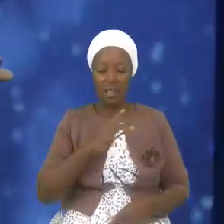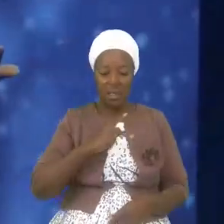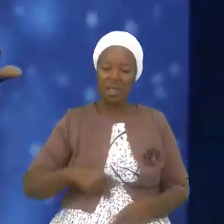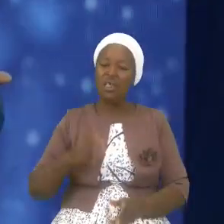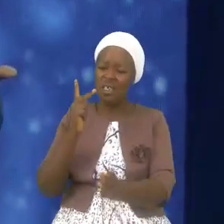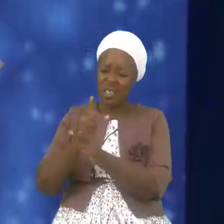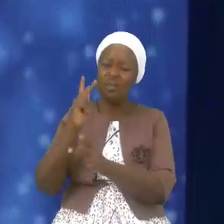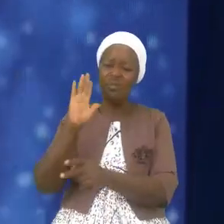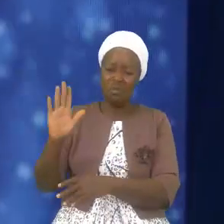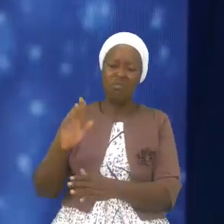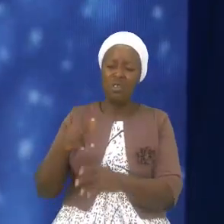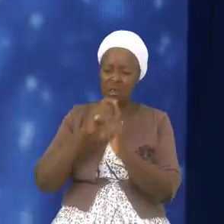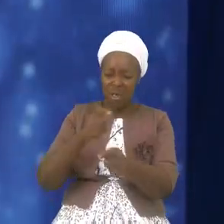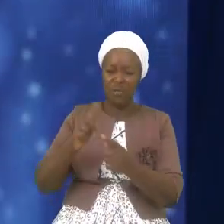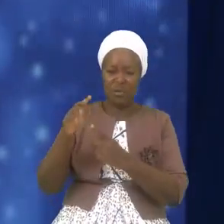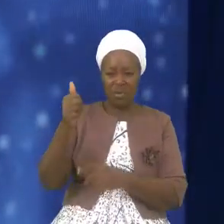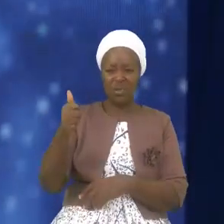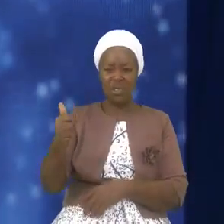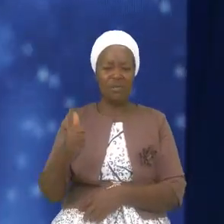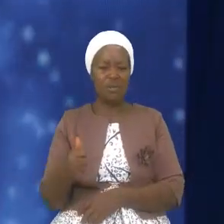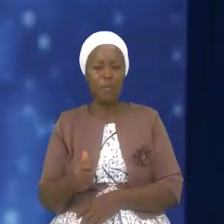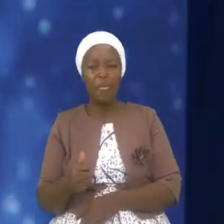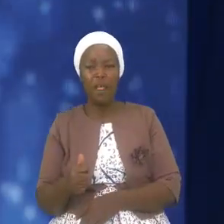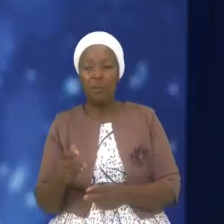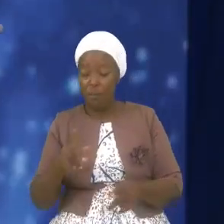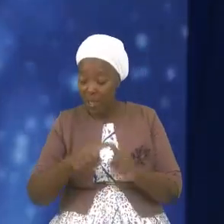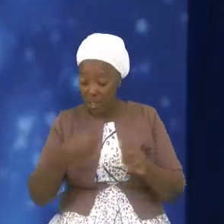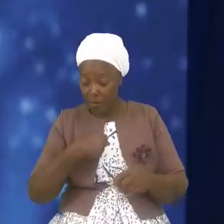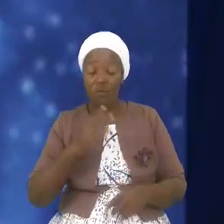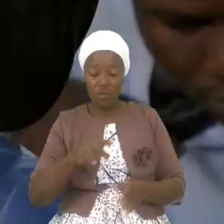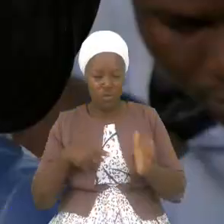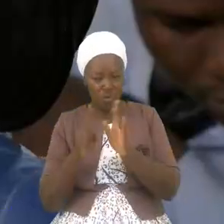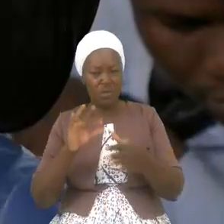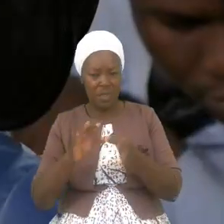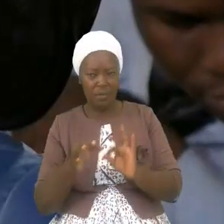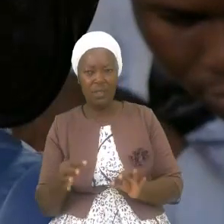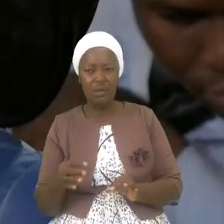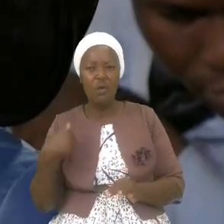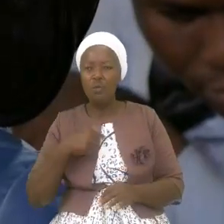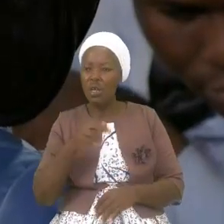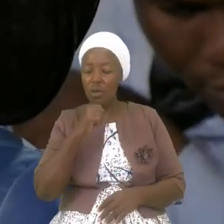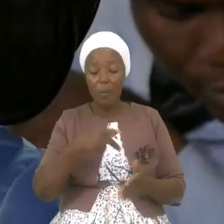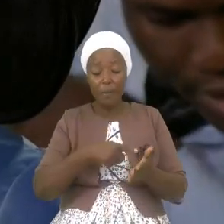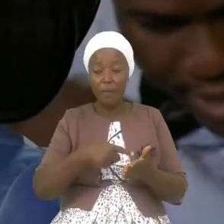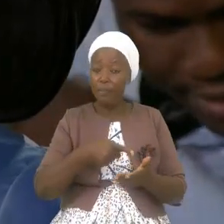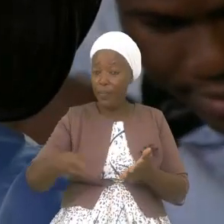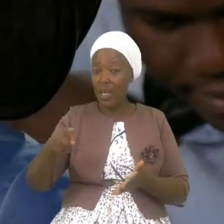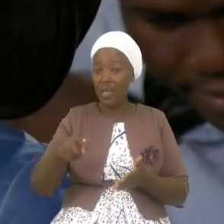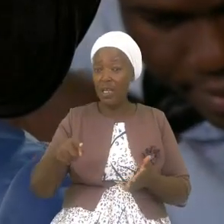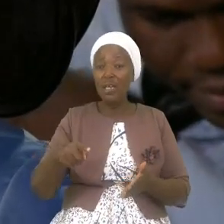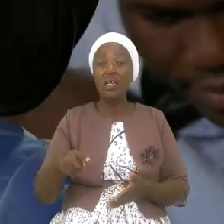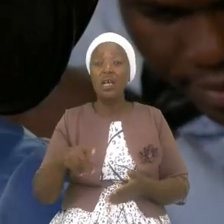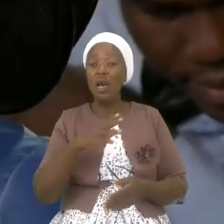need faithful interpreters in our churches. We need faithful preachers in our churches that will tell the